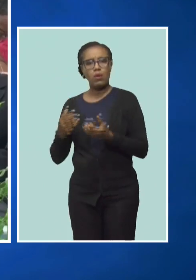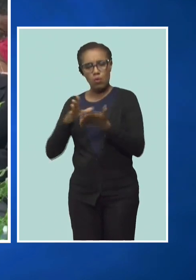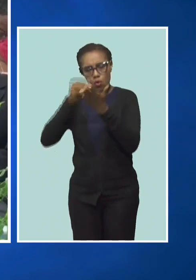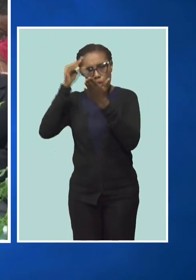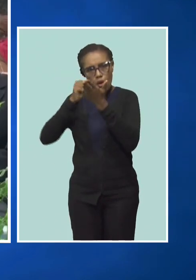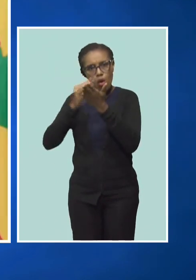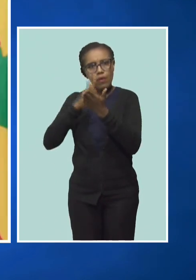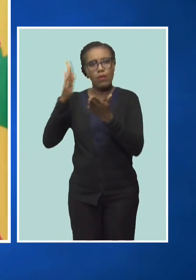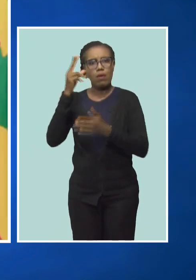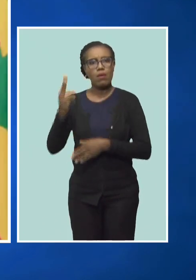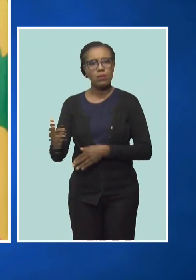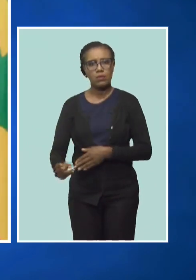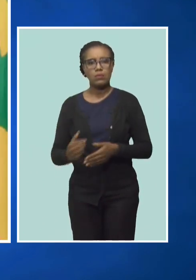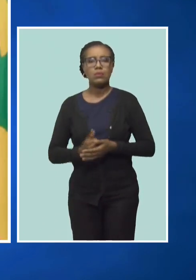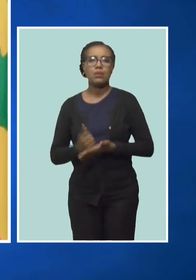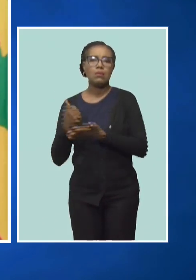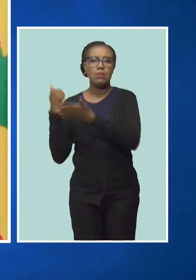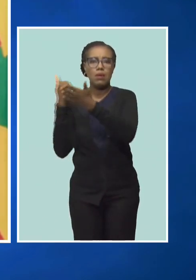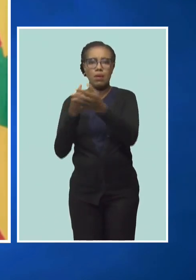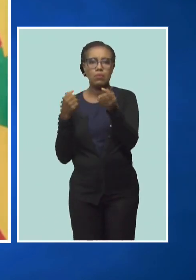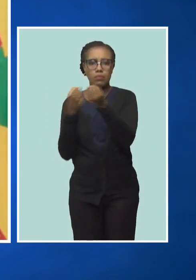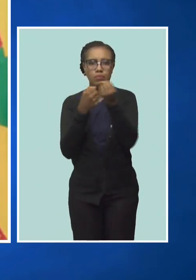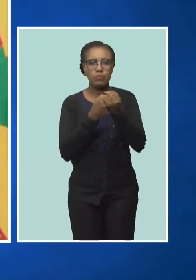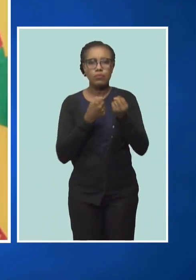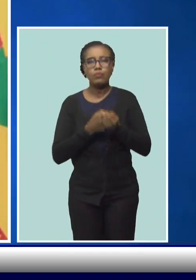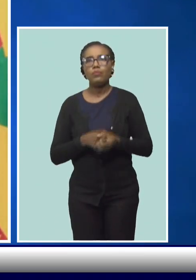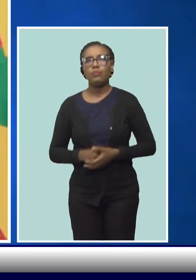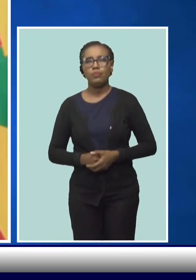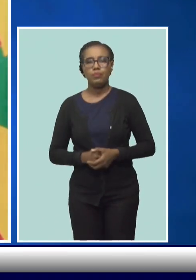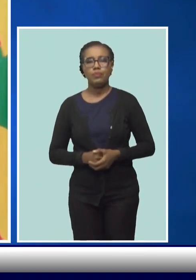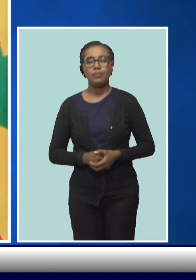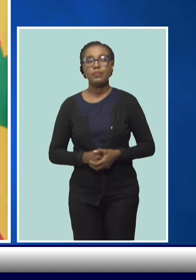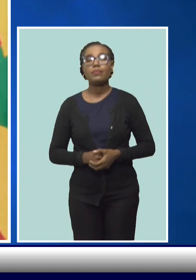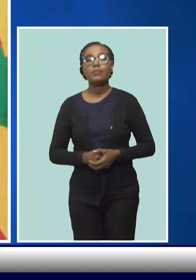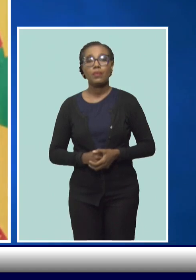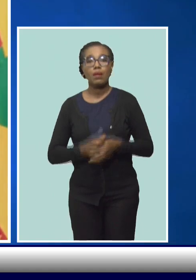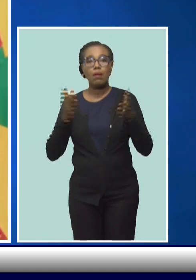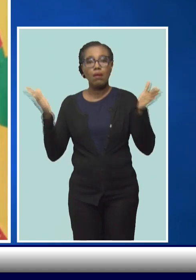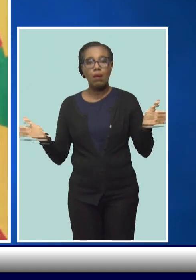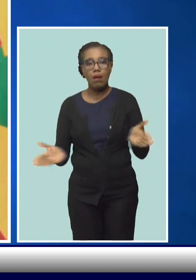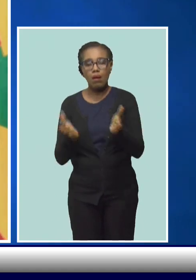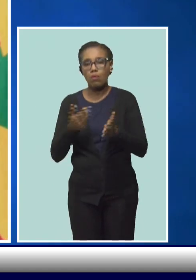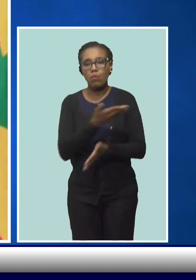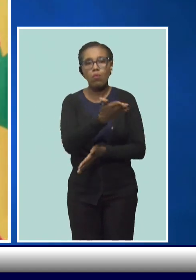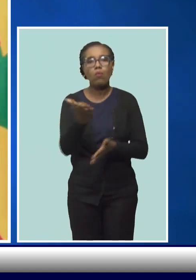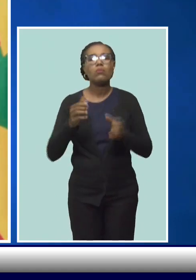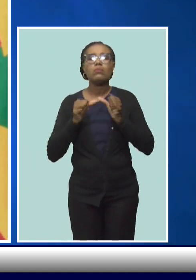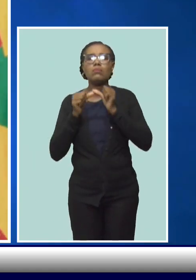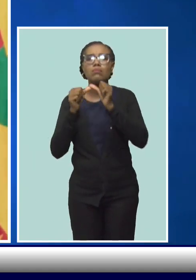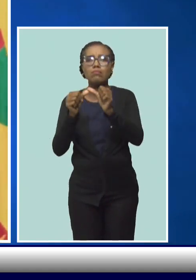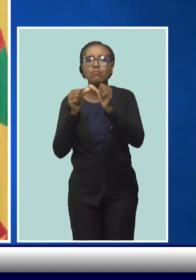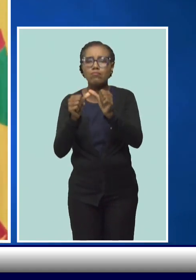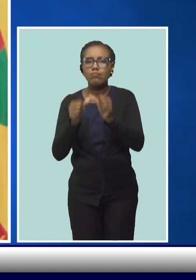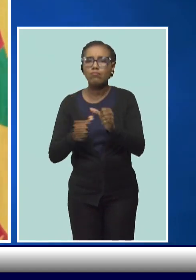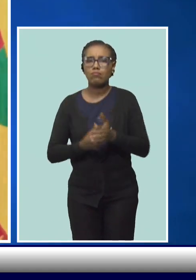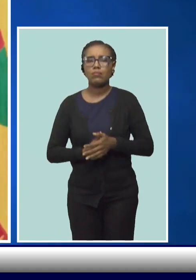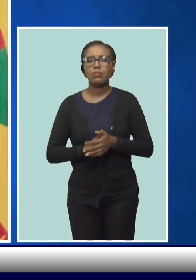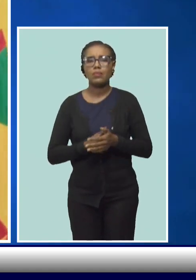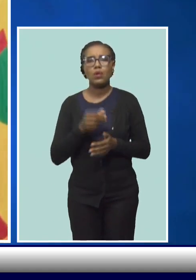their journey. I encourage you, graduates, to continue to be true to